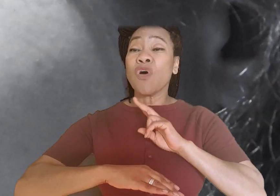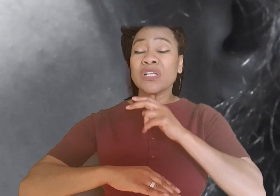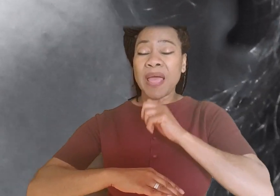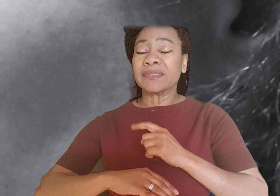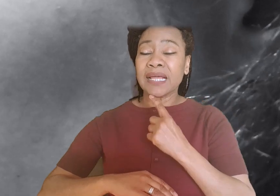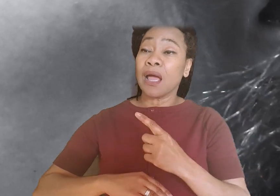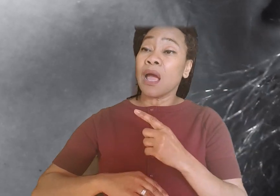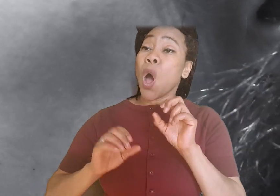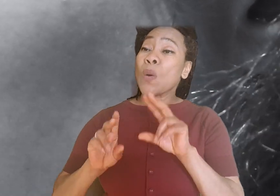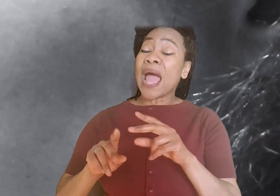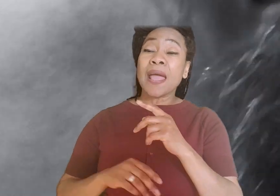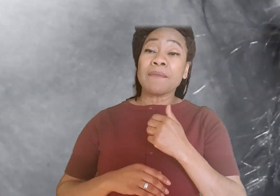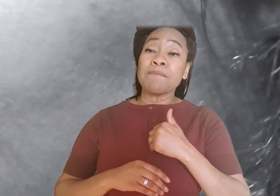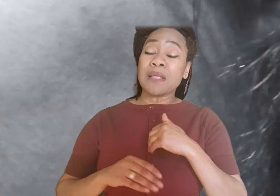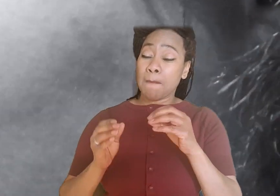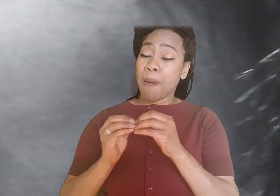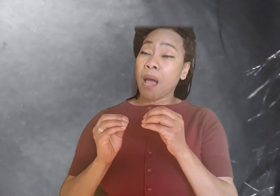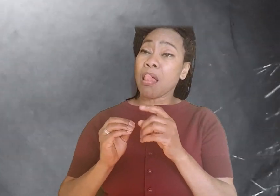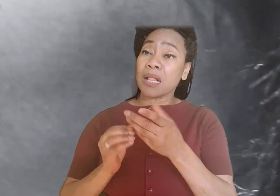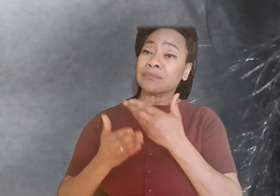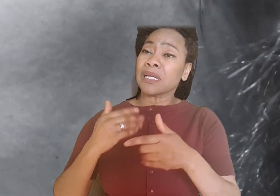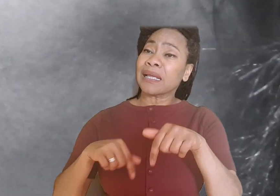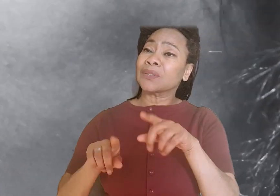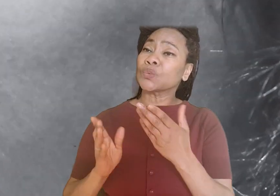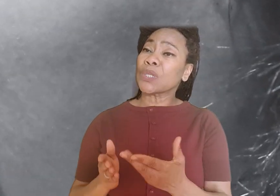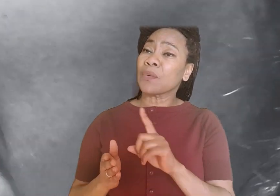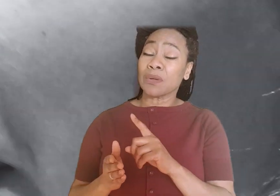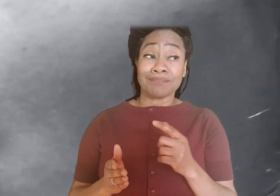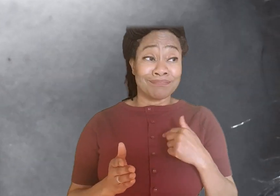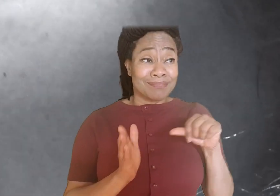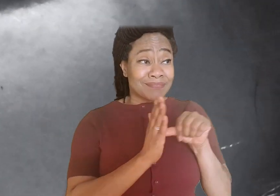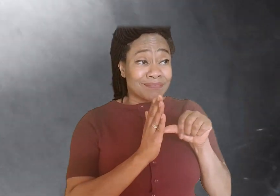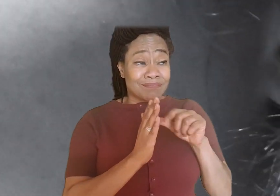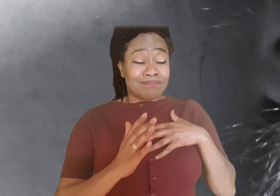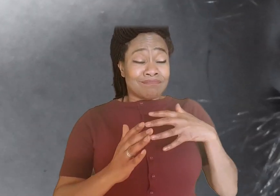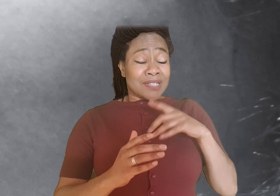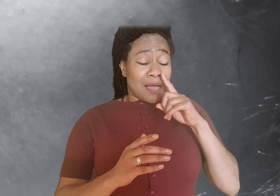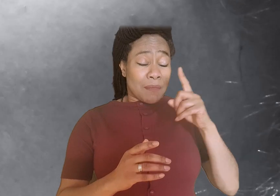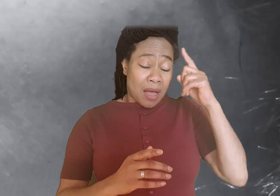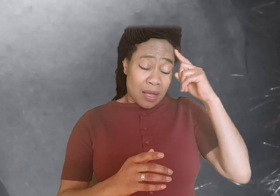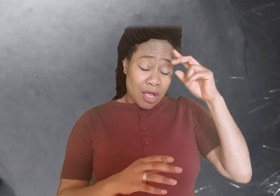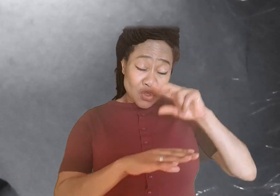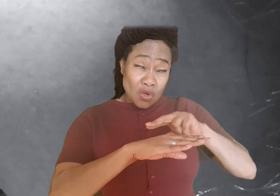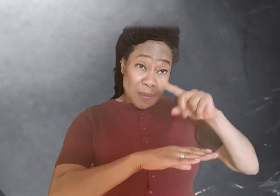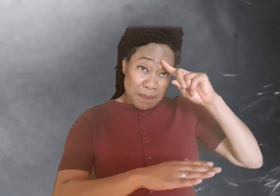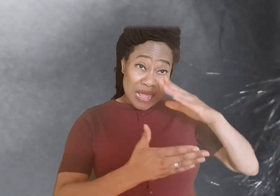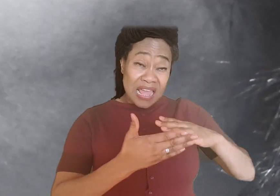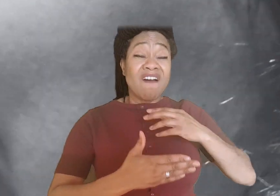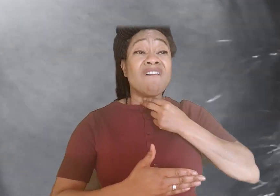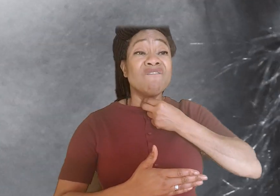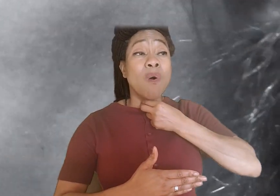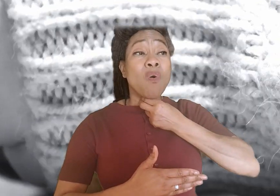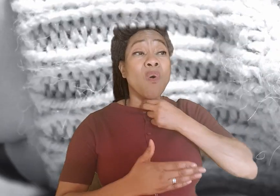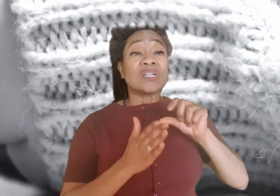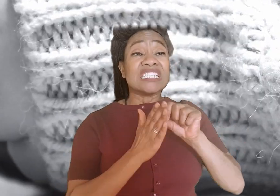here today? Well, I'm having these issues where I can't breathe, and my doctor thinks it's vocal cord dysfunction, and he's looked into